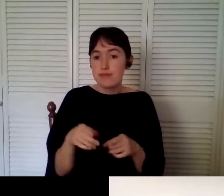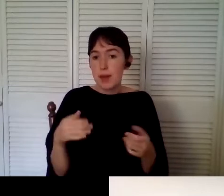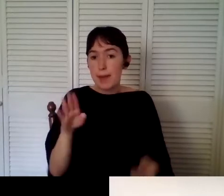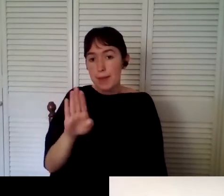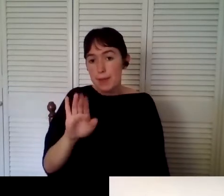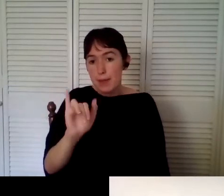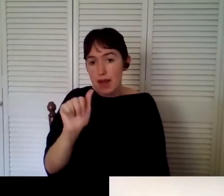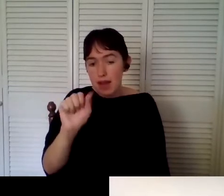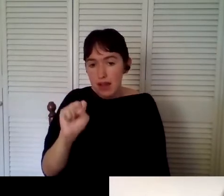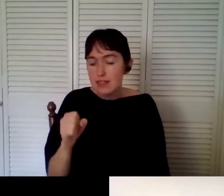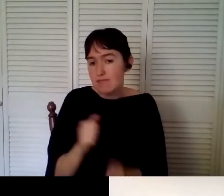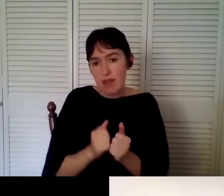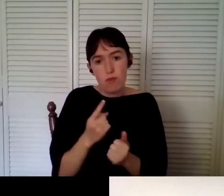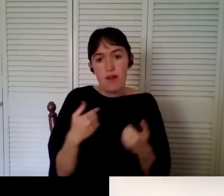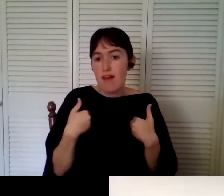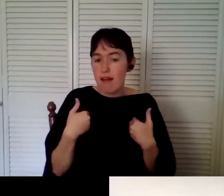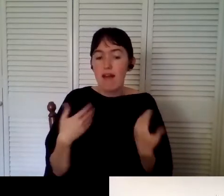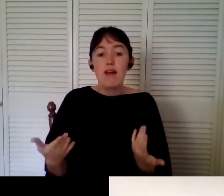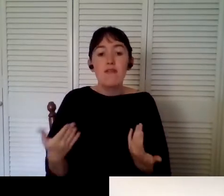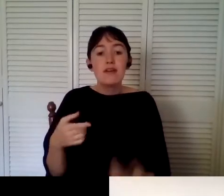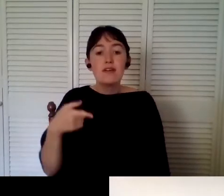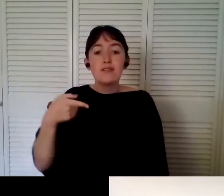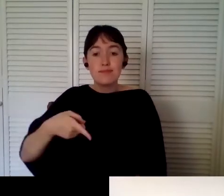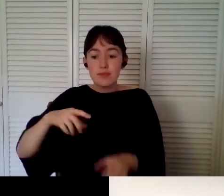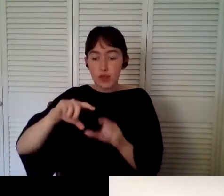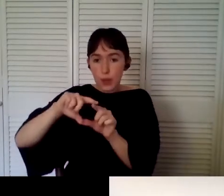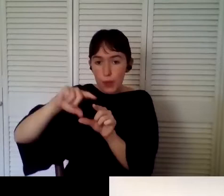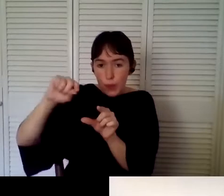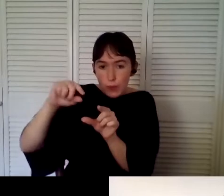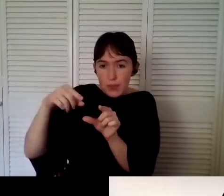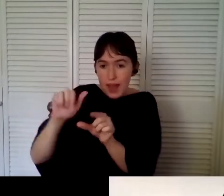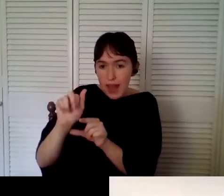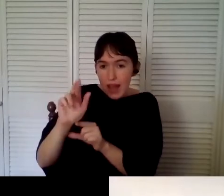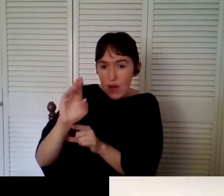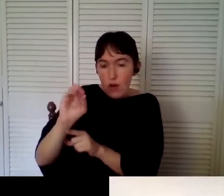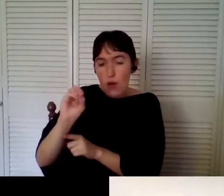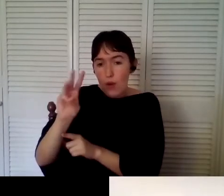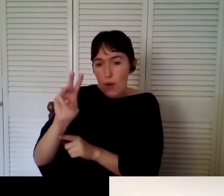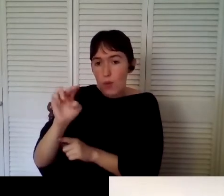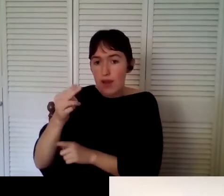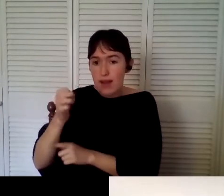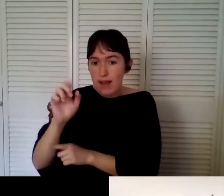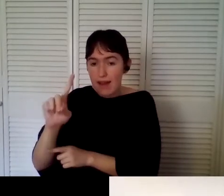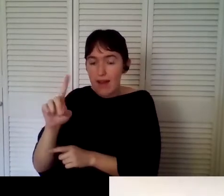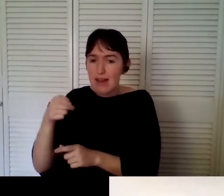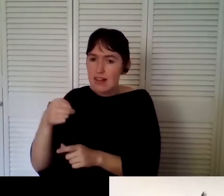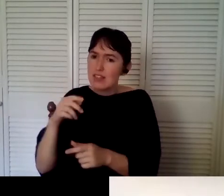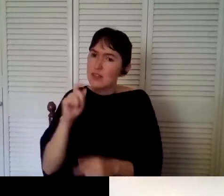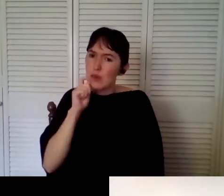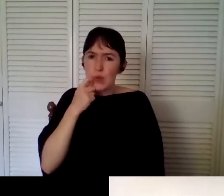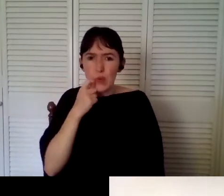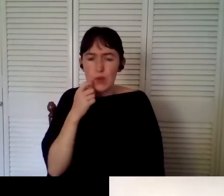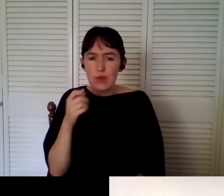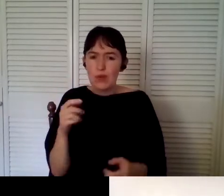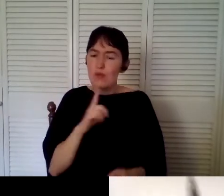are no exception. Right. And this is a lot cooler to find and study than Right. this, Right. because you can analyze how